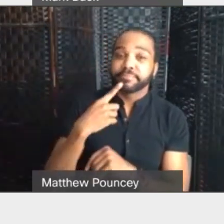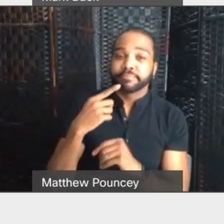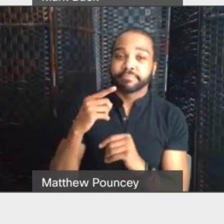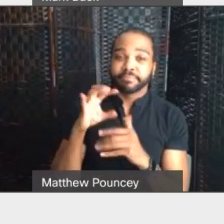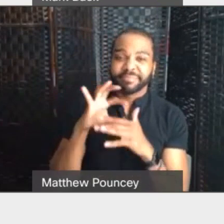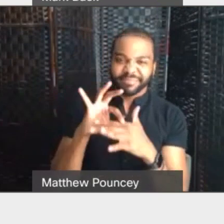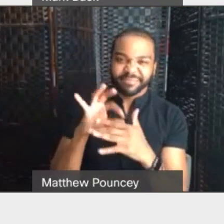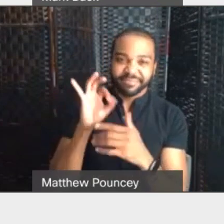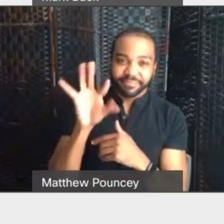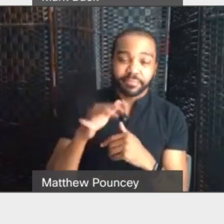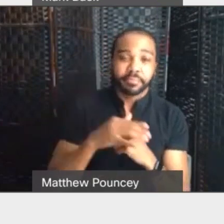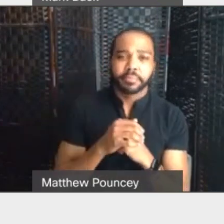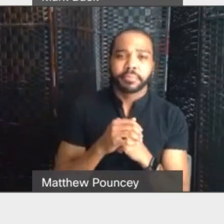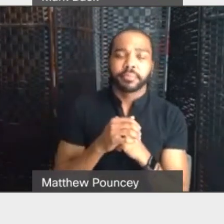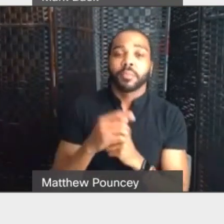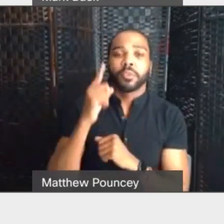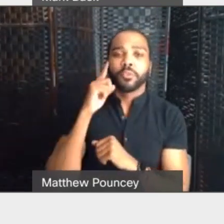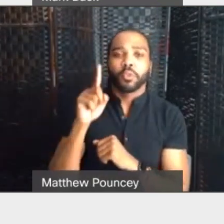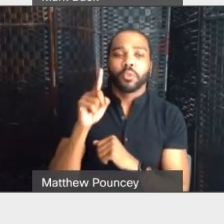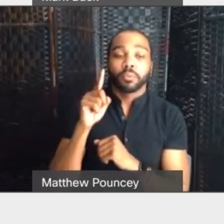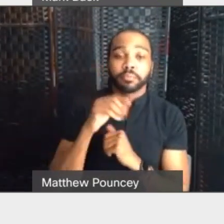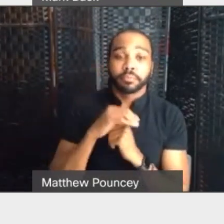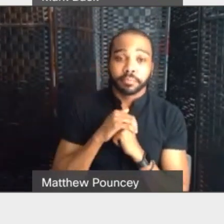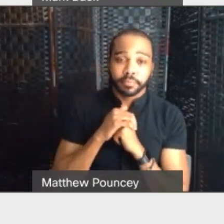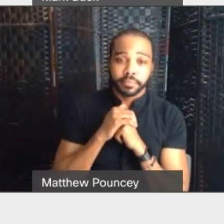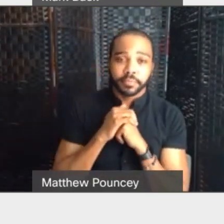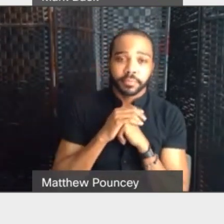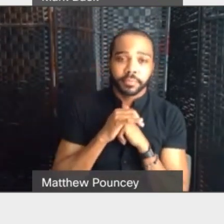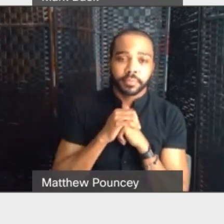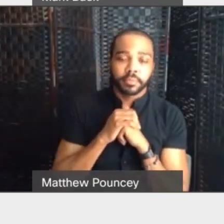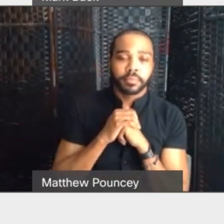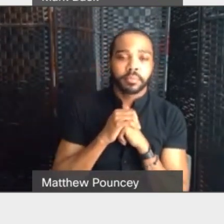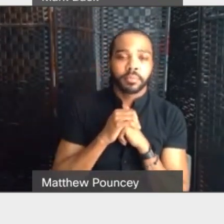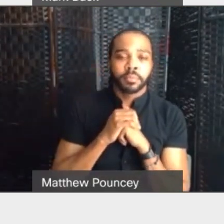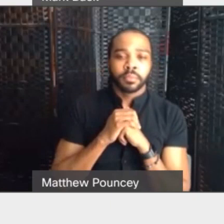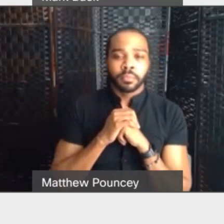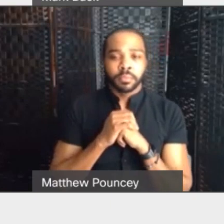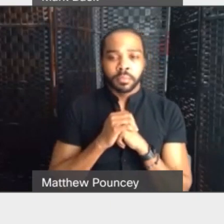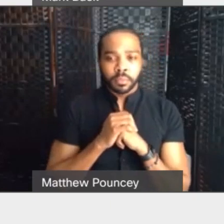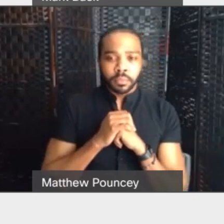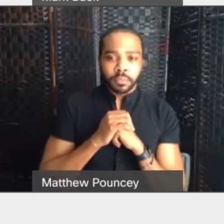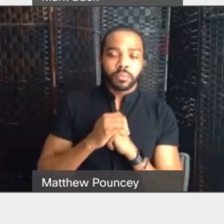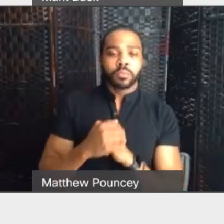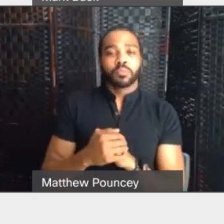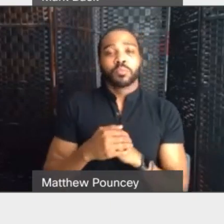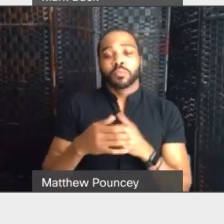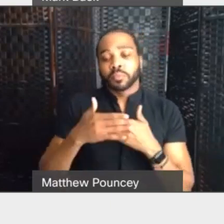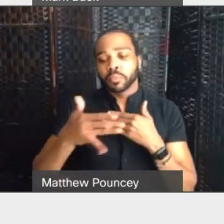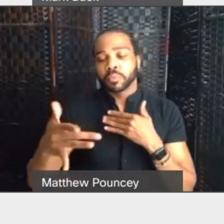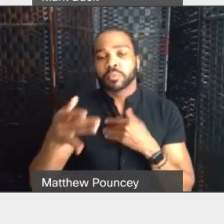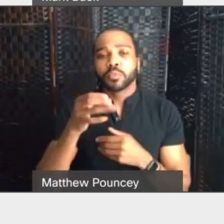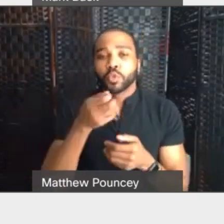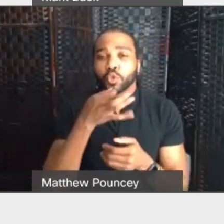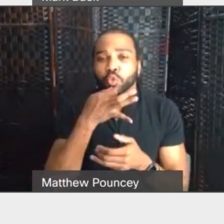context, in FY20, and we will be doing a budget forum in a few weeks, right before our budget